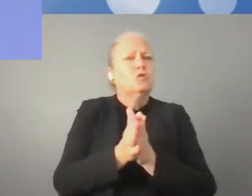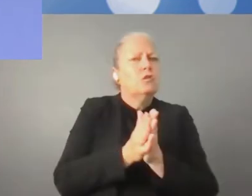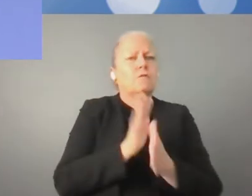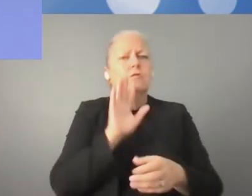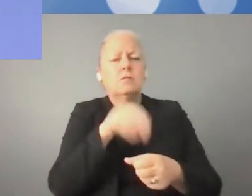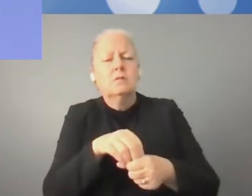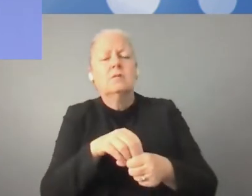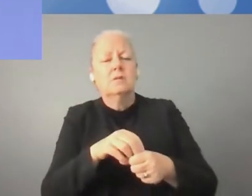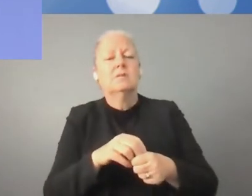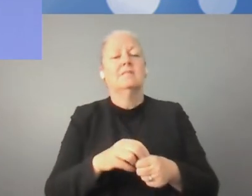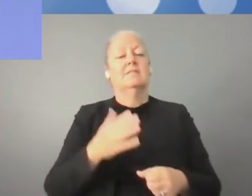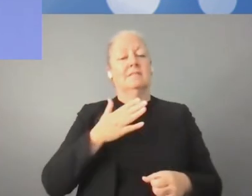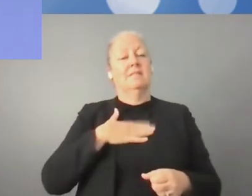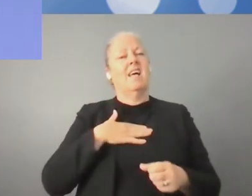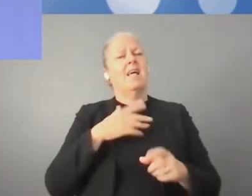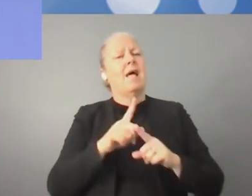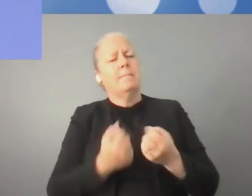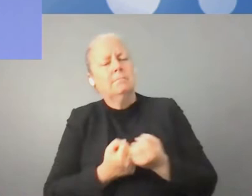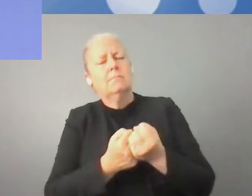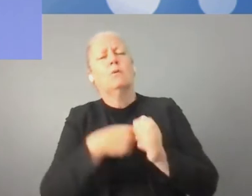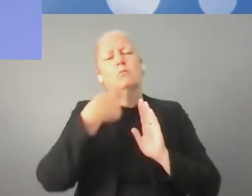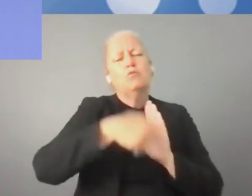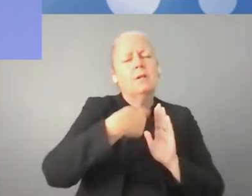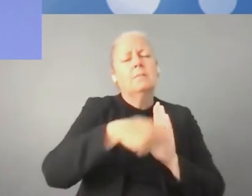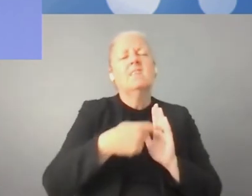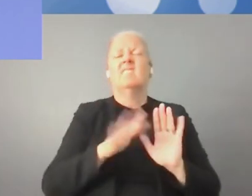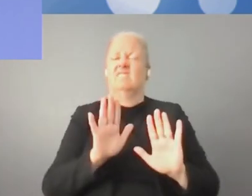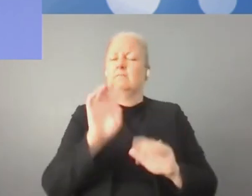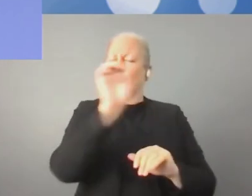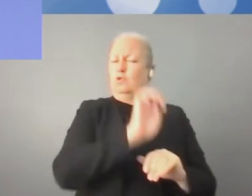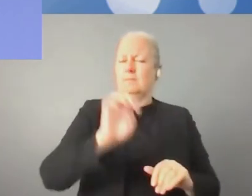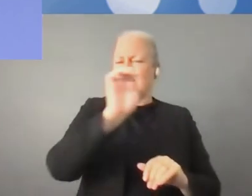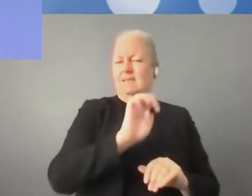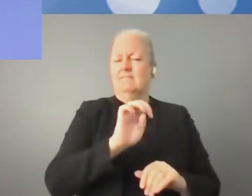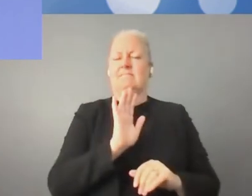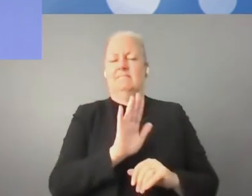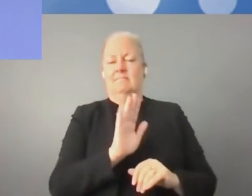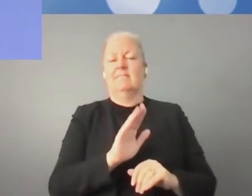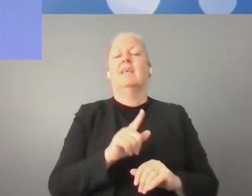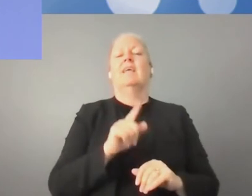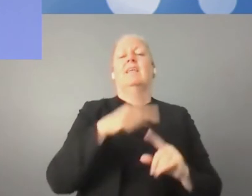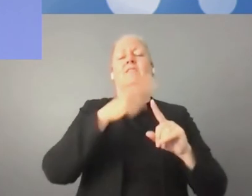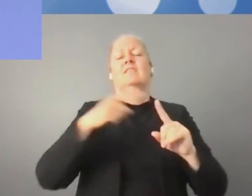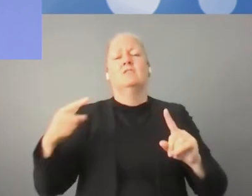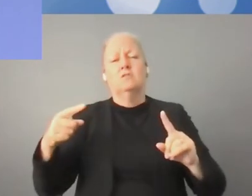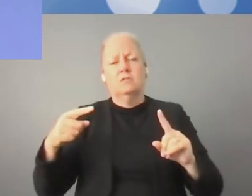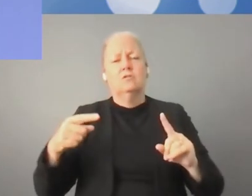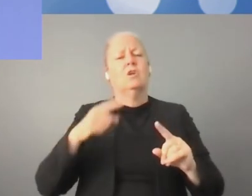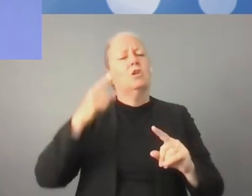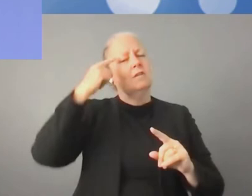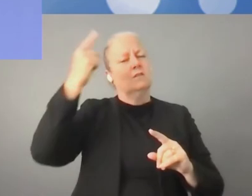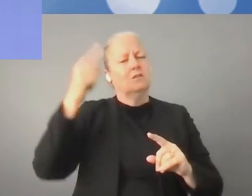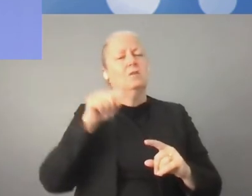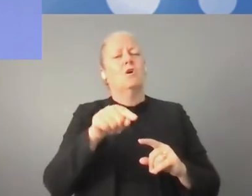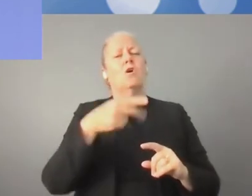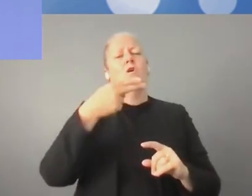latvia is this is a european basically model the digital innovation hubs that guide entrepreneurs uh towards